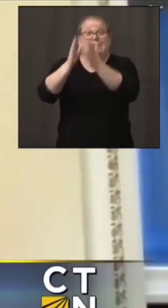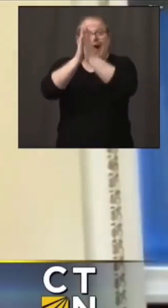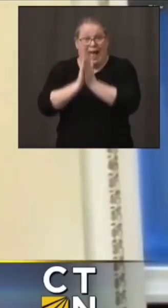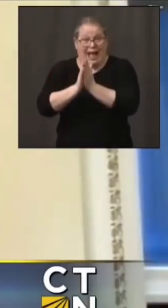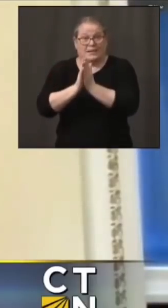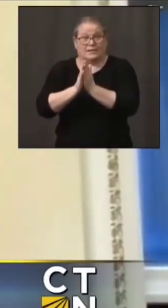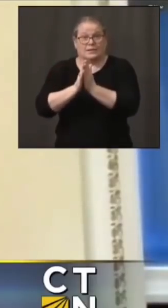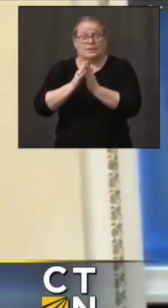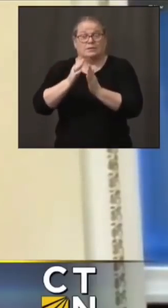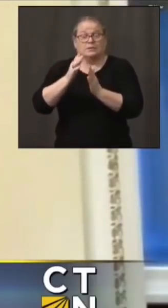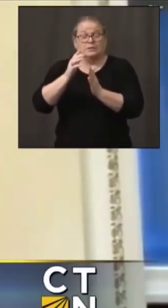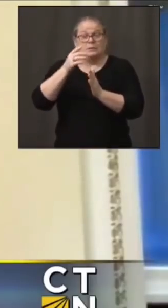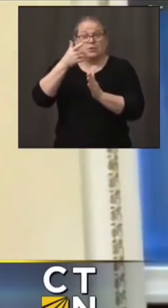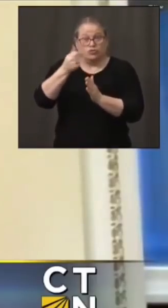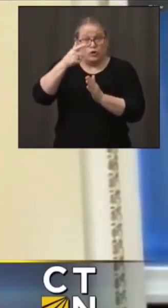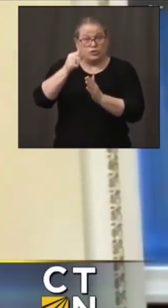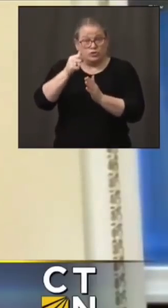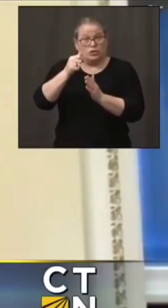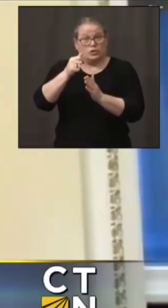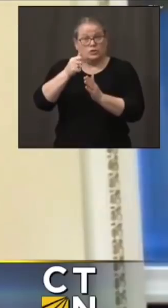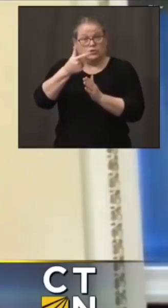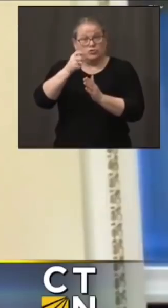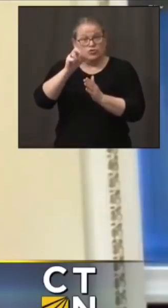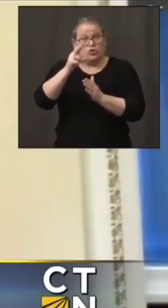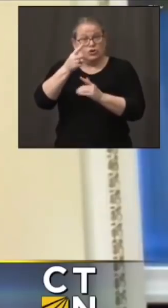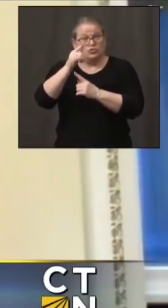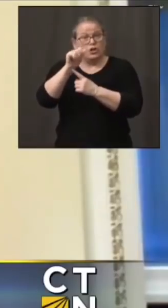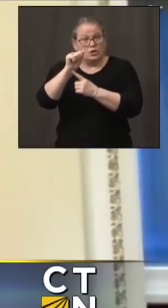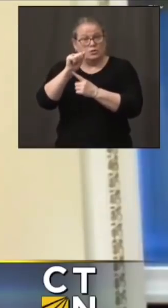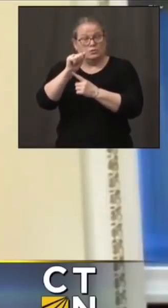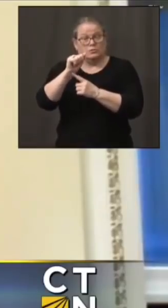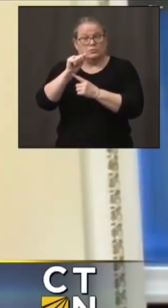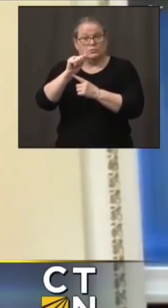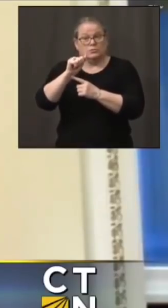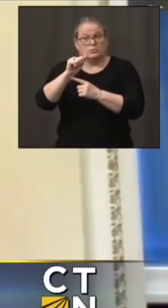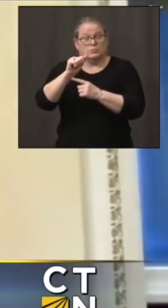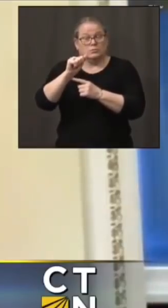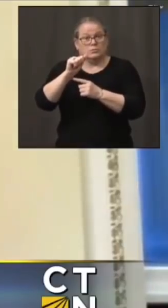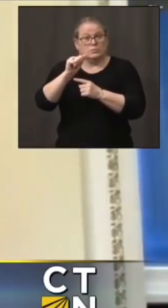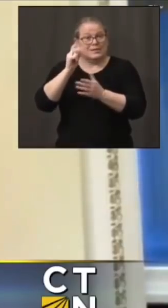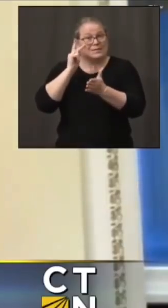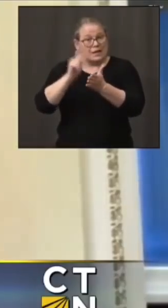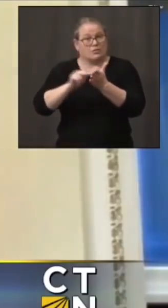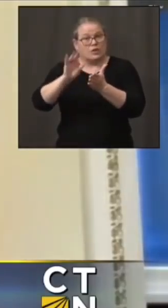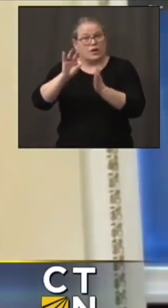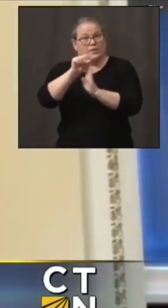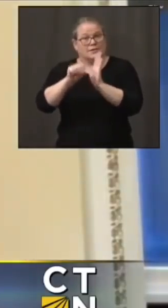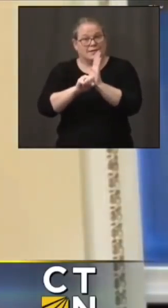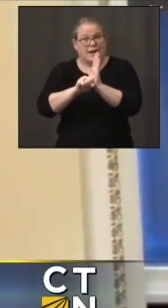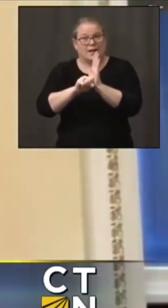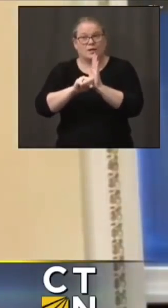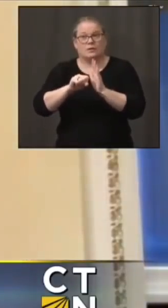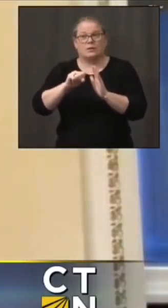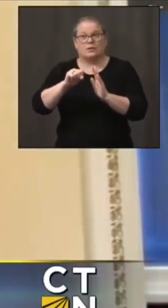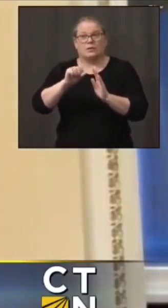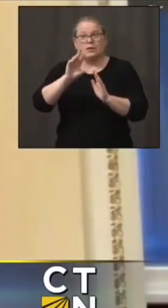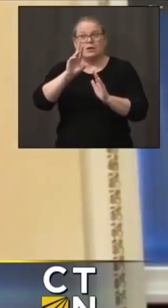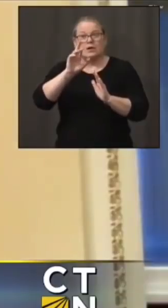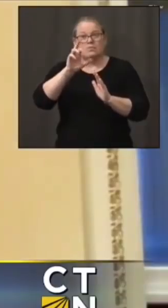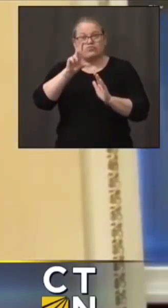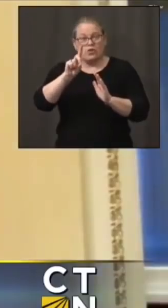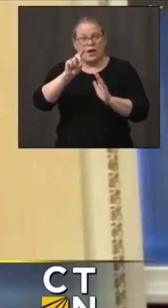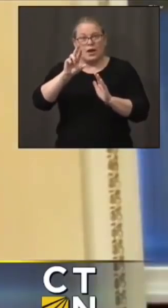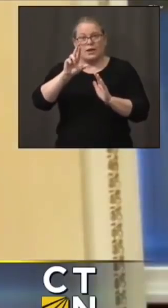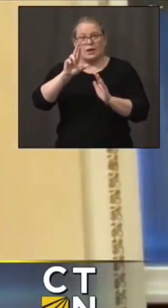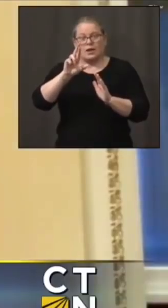Secretary of State, Brad Raffensperger, to illegally, and I quote, find